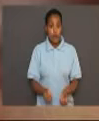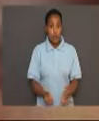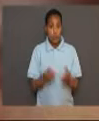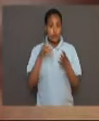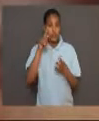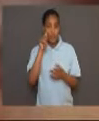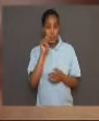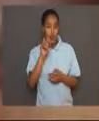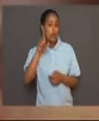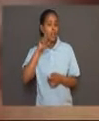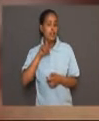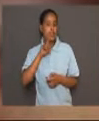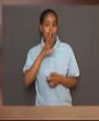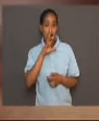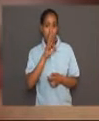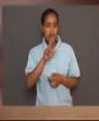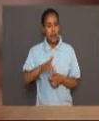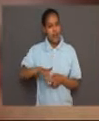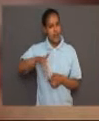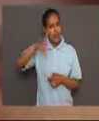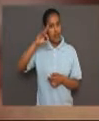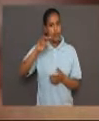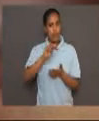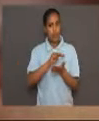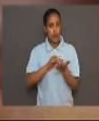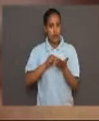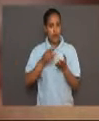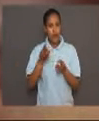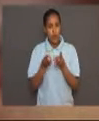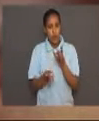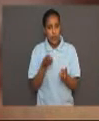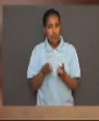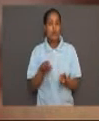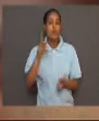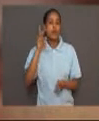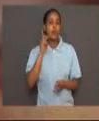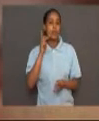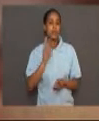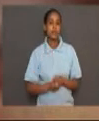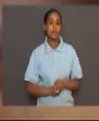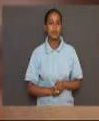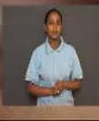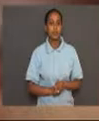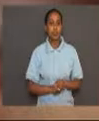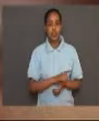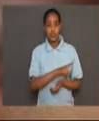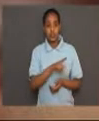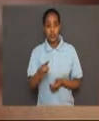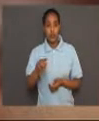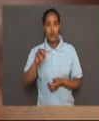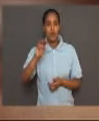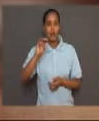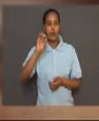Most thermoplastics are high molecular weight polymers. Their